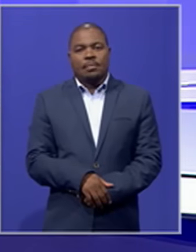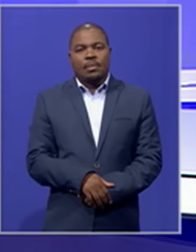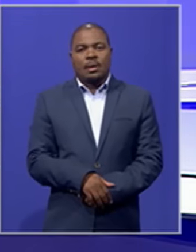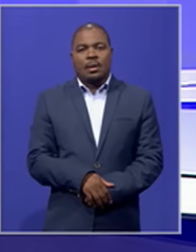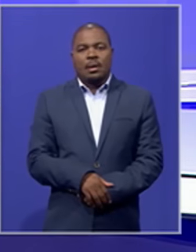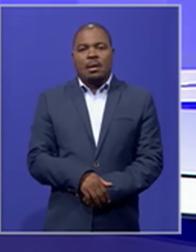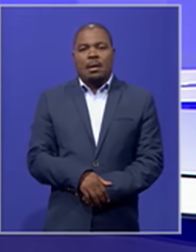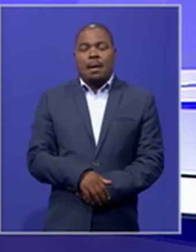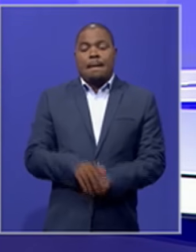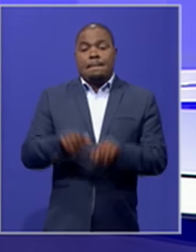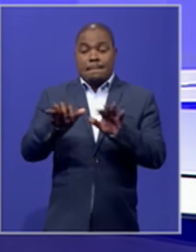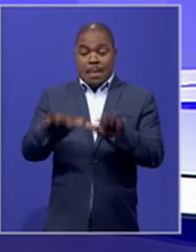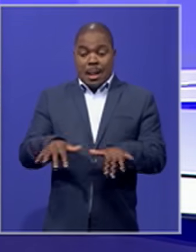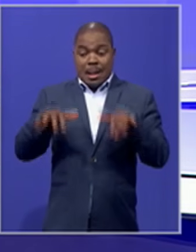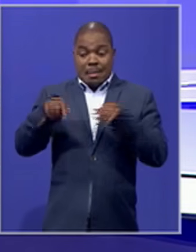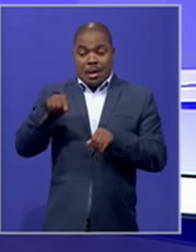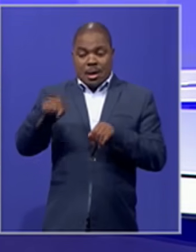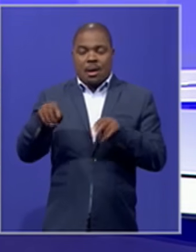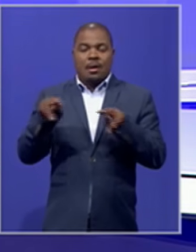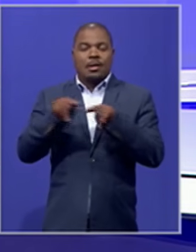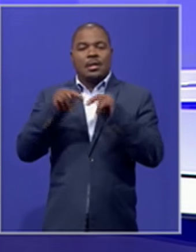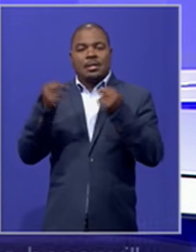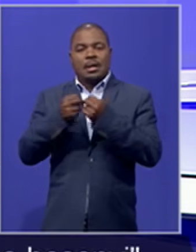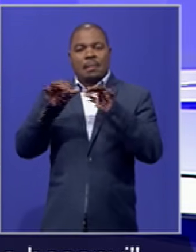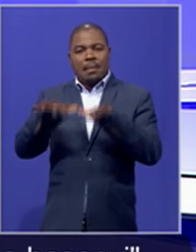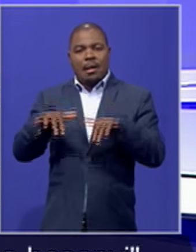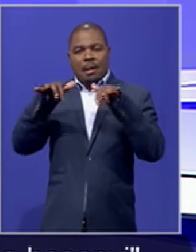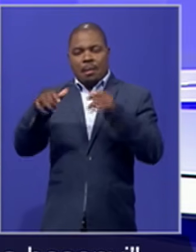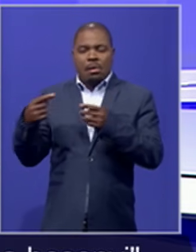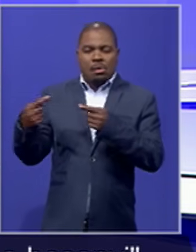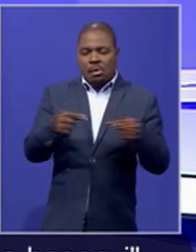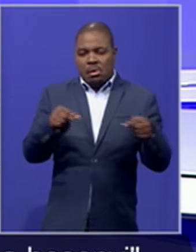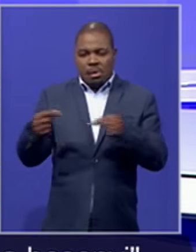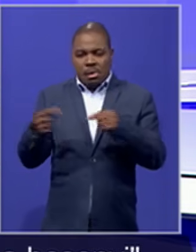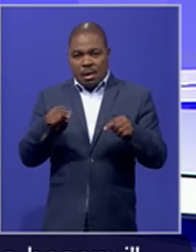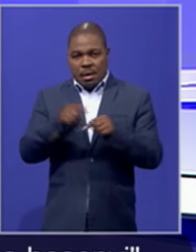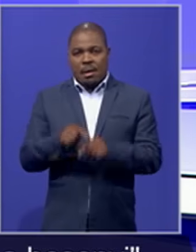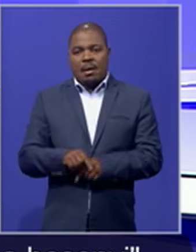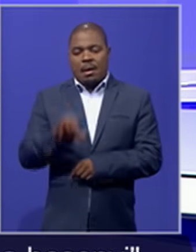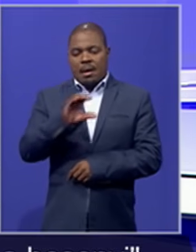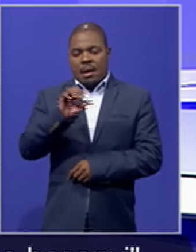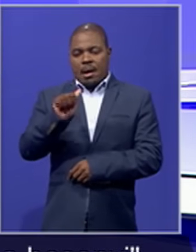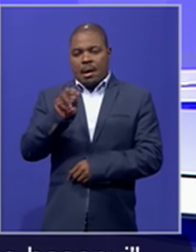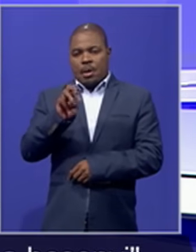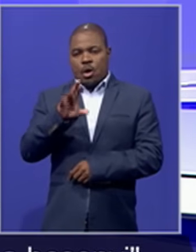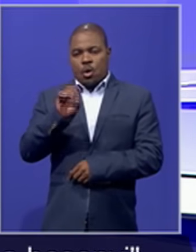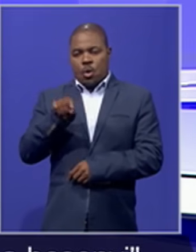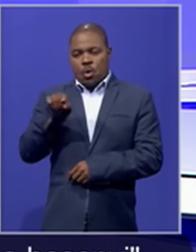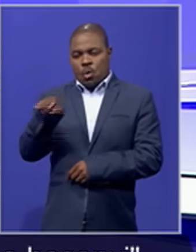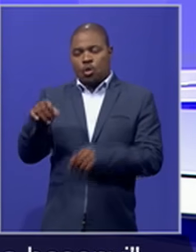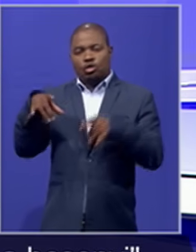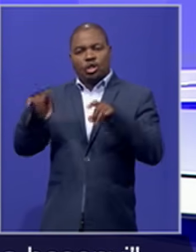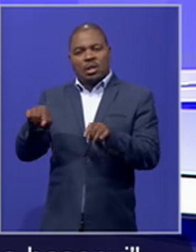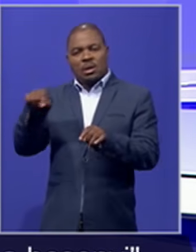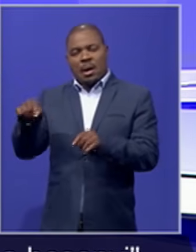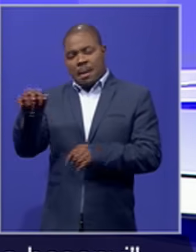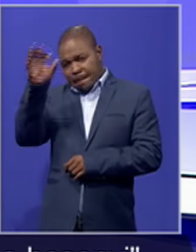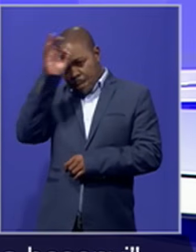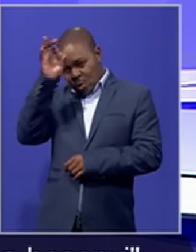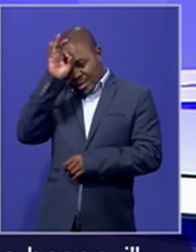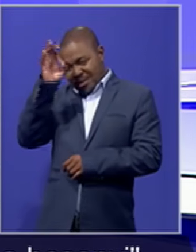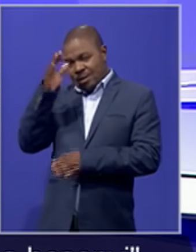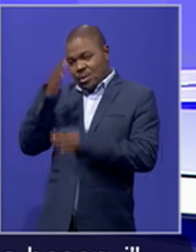Nakong ya dingangišano tša polelo ya bosetšhaba go la Cape Town, Ian Cameron modulasetulo wa lekgotlataolo mererong ya sephodisa o sotše boetapele bja